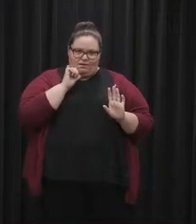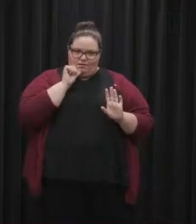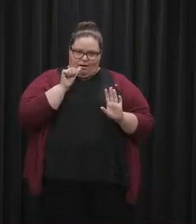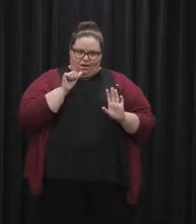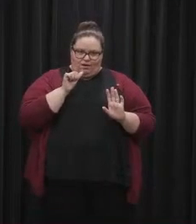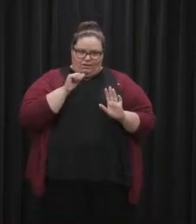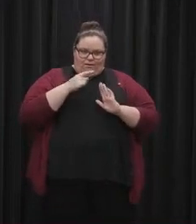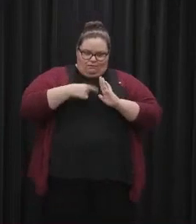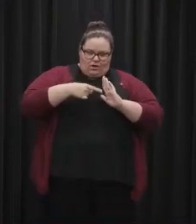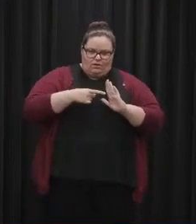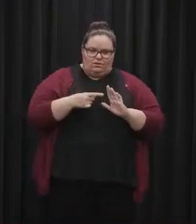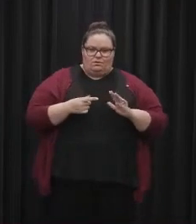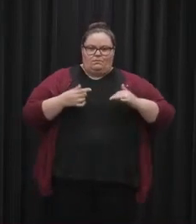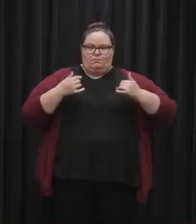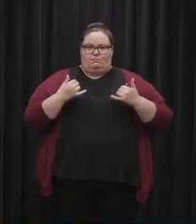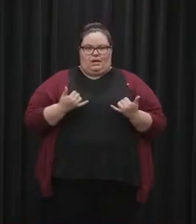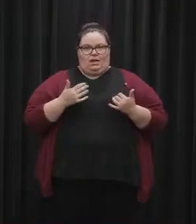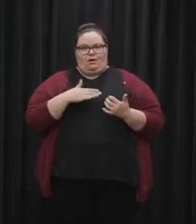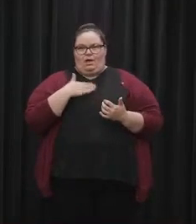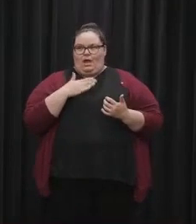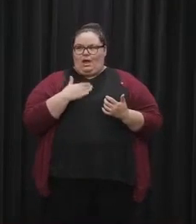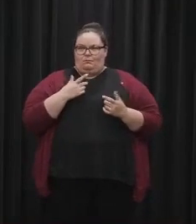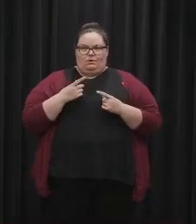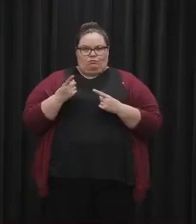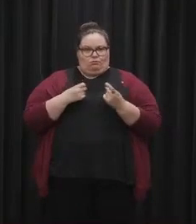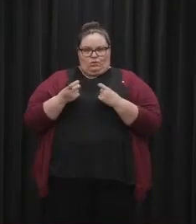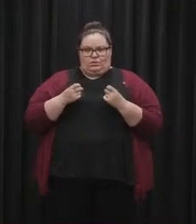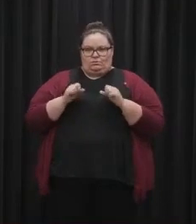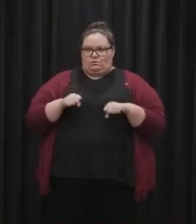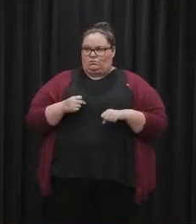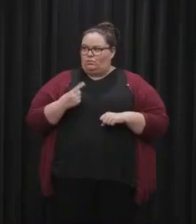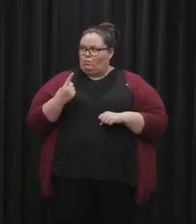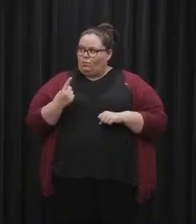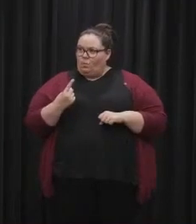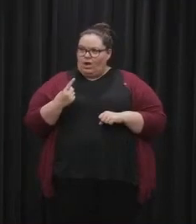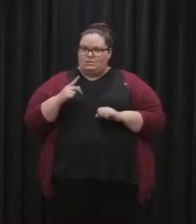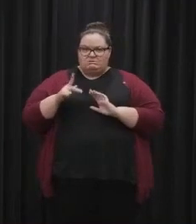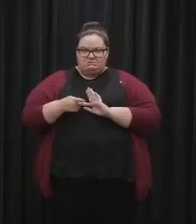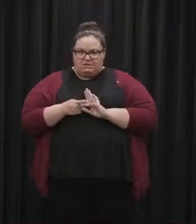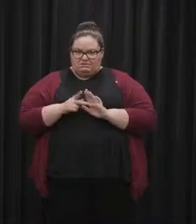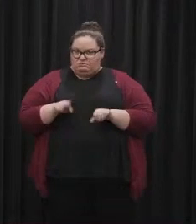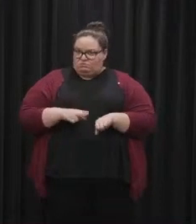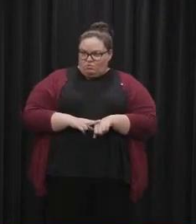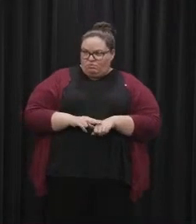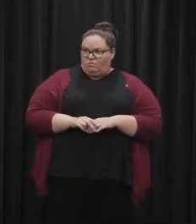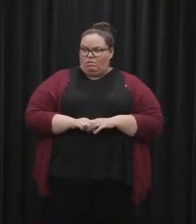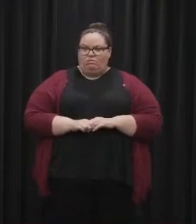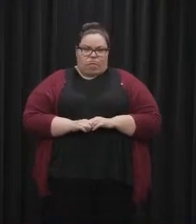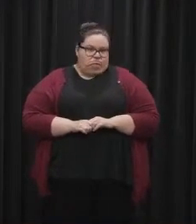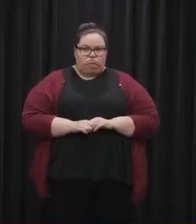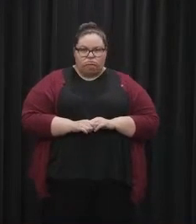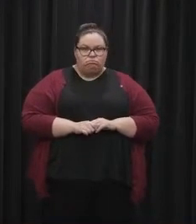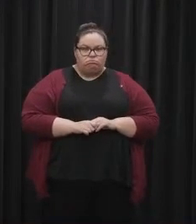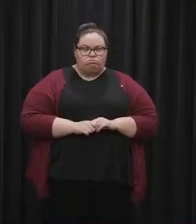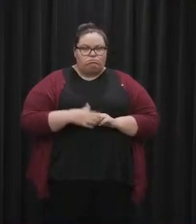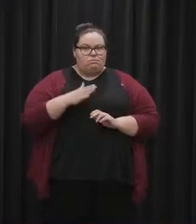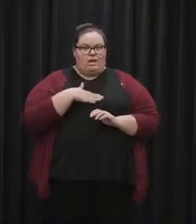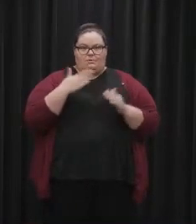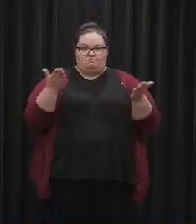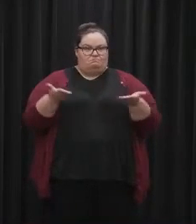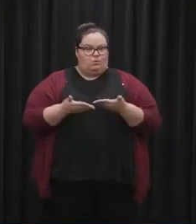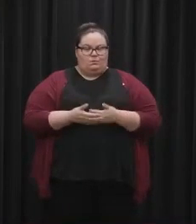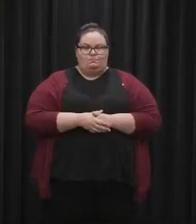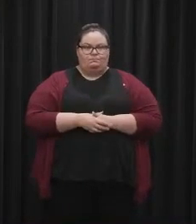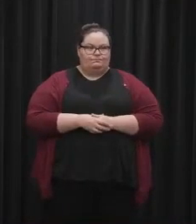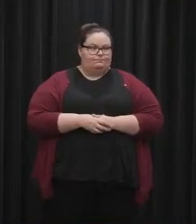Of course, as usual, I'll be happy to take questions here from the journalists. One question, one follow-up, as usual, and happy to take that